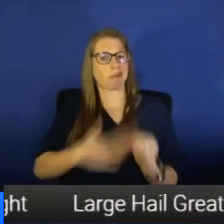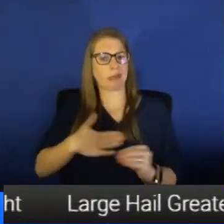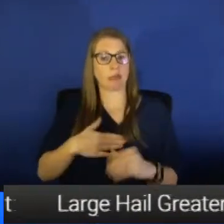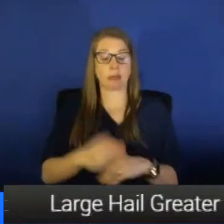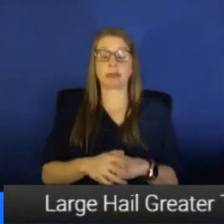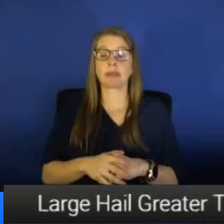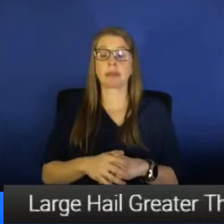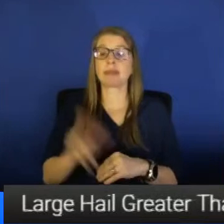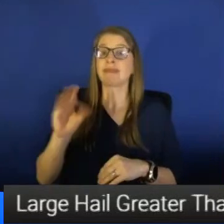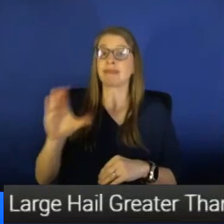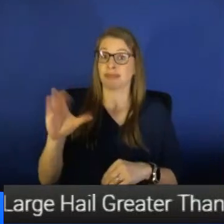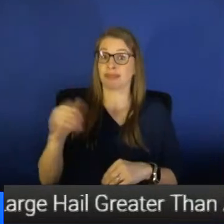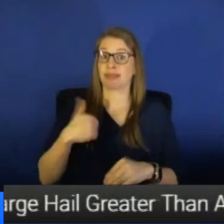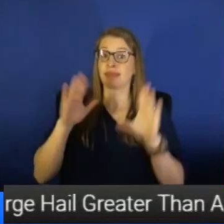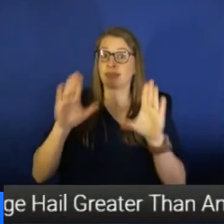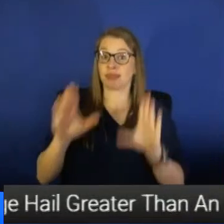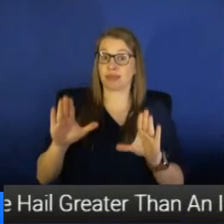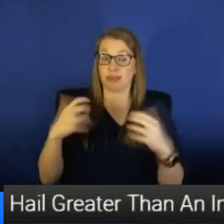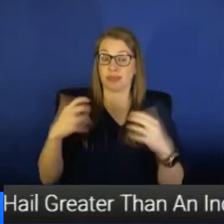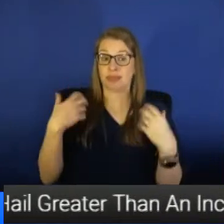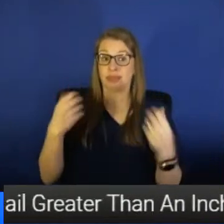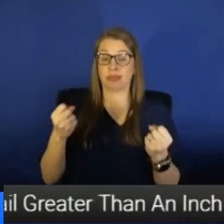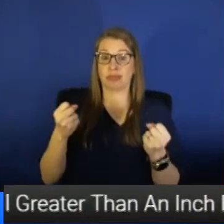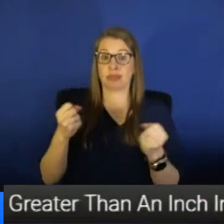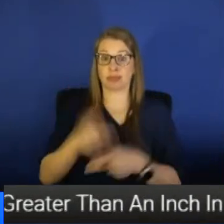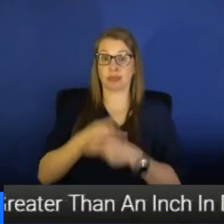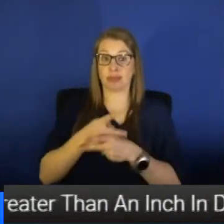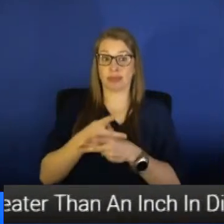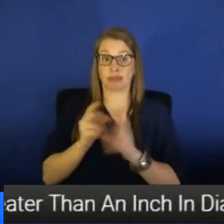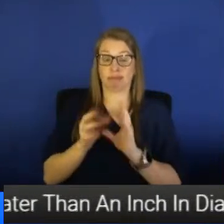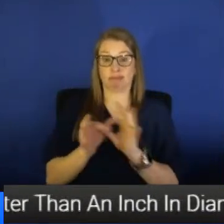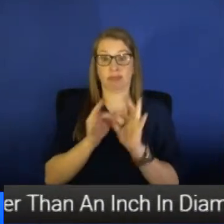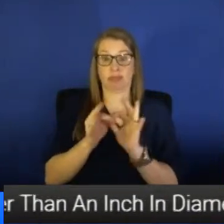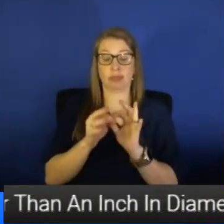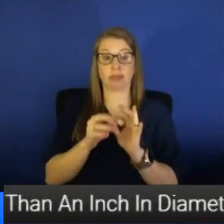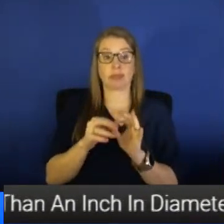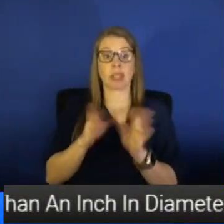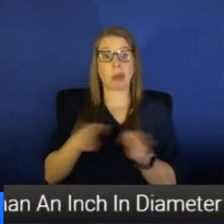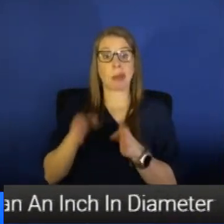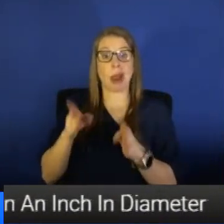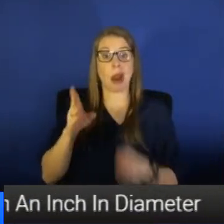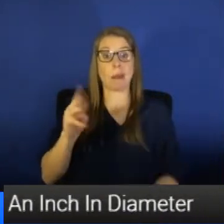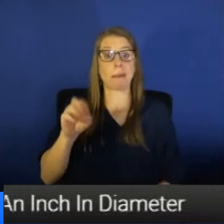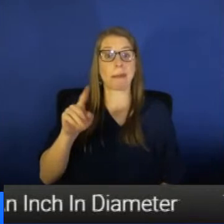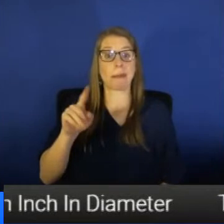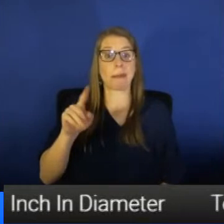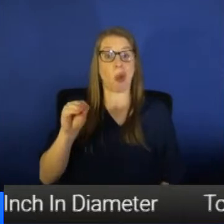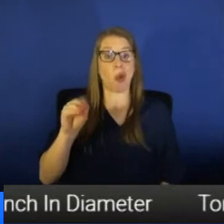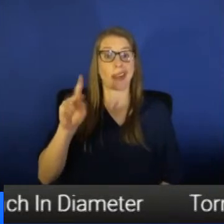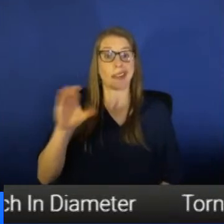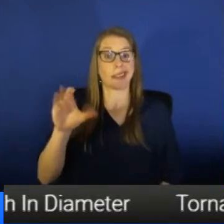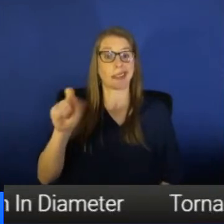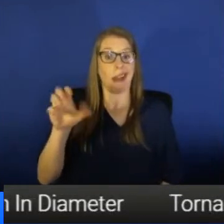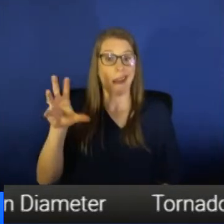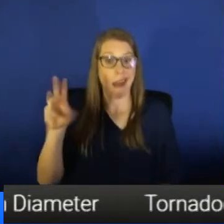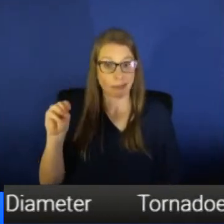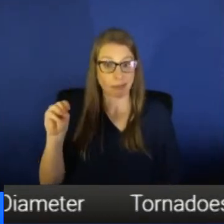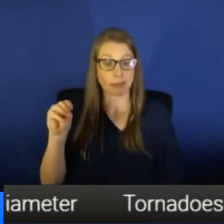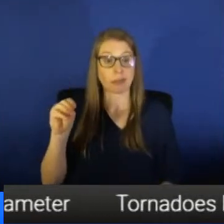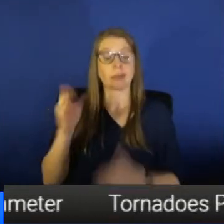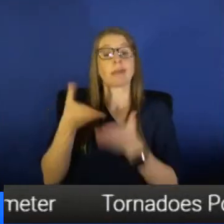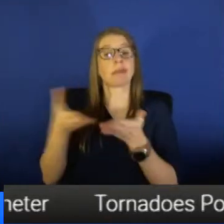have a great healthcare coalition. So you could go out to preparemetrokc.com, and there's an entire list of items for get a kit.